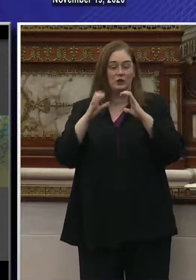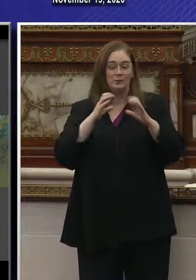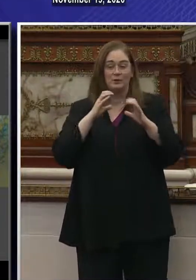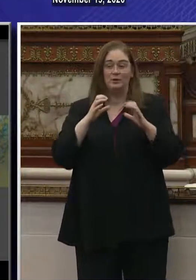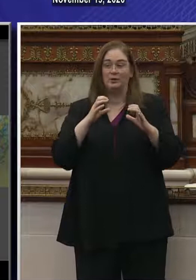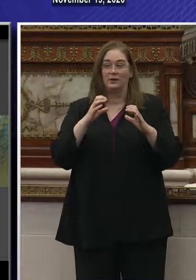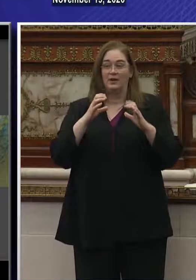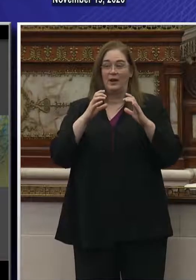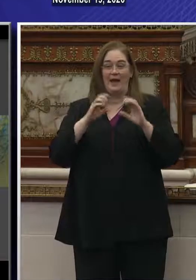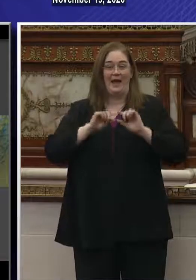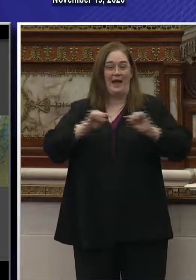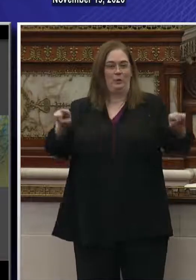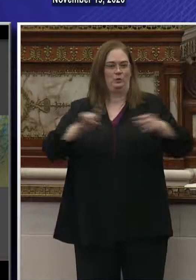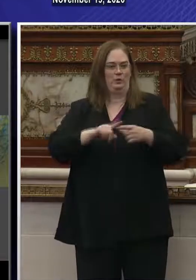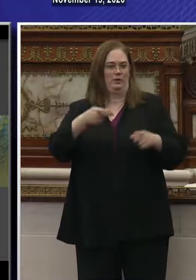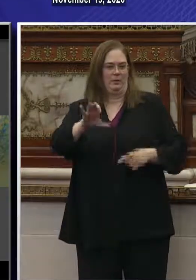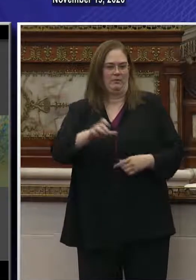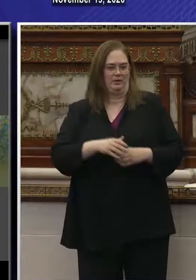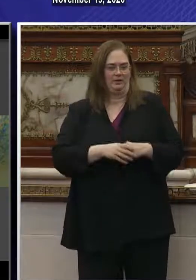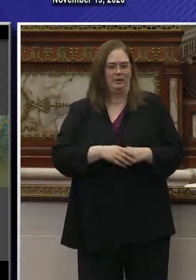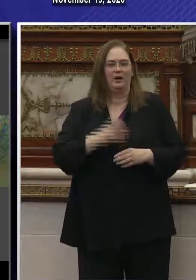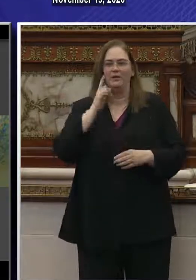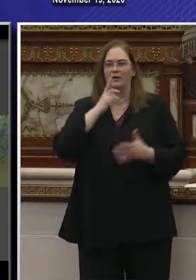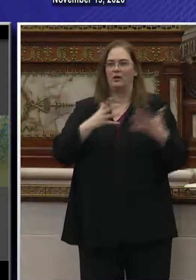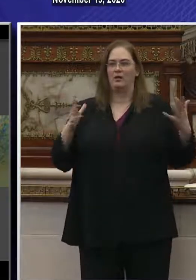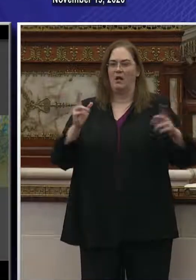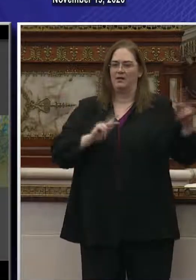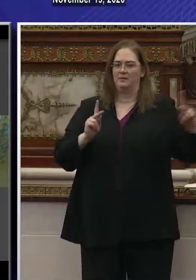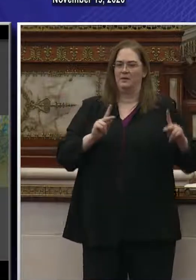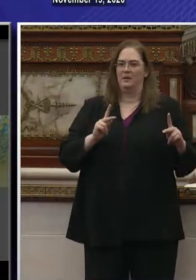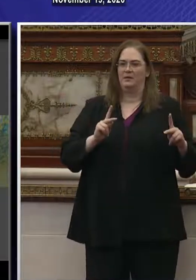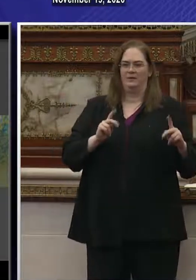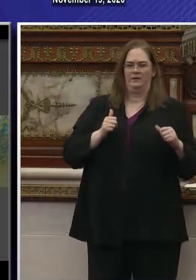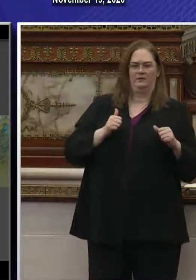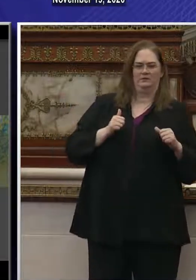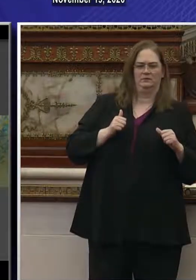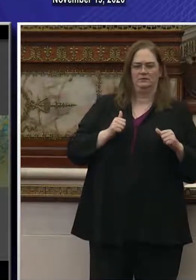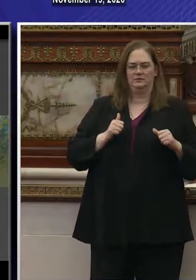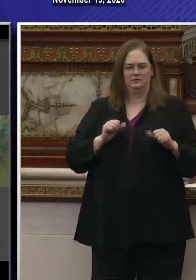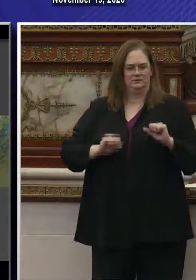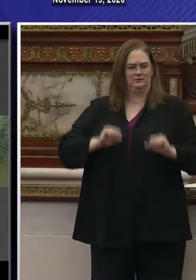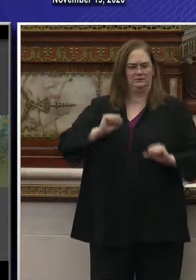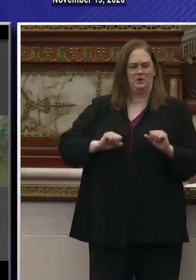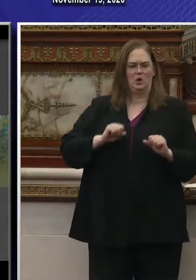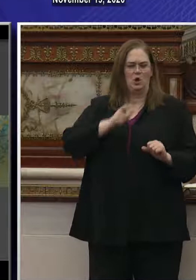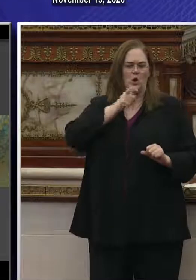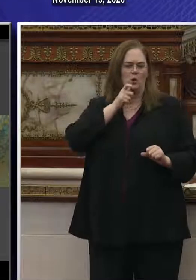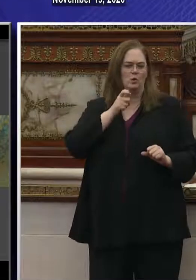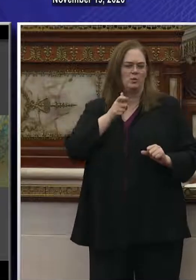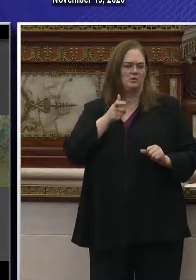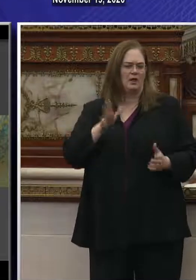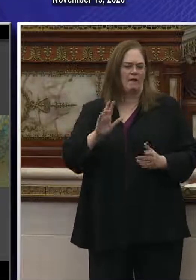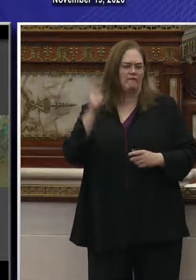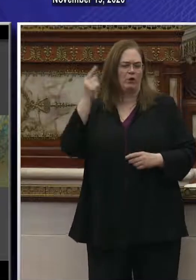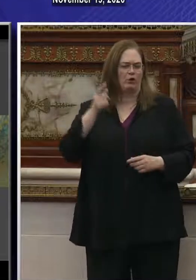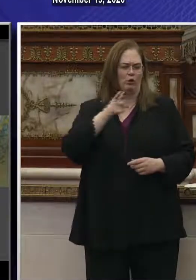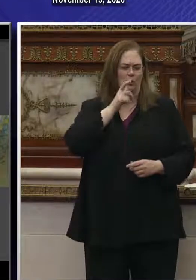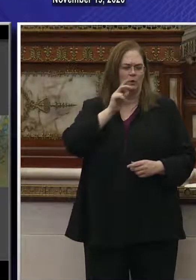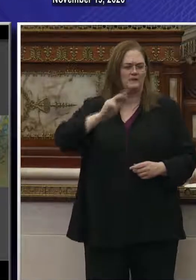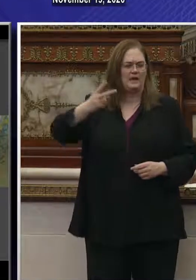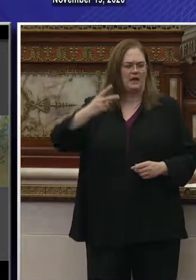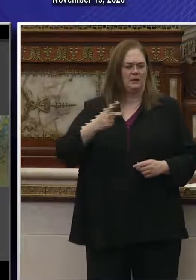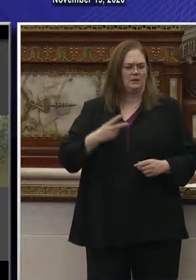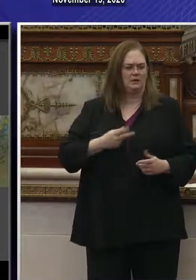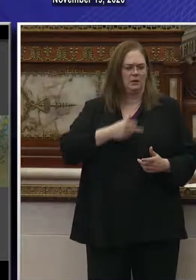outward towards the public. I think there's going to be a lot of trepidation from the public about who's getting it first, who's getting it second, how